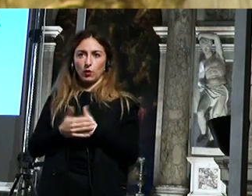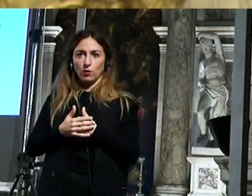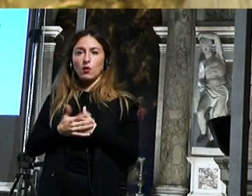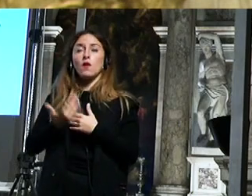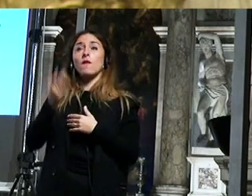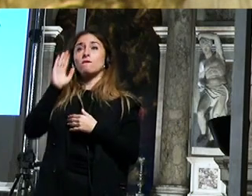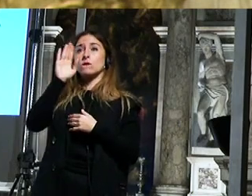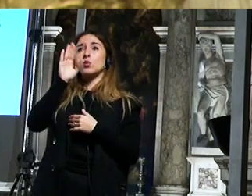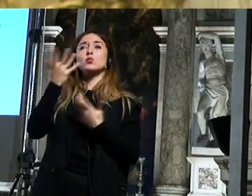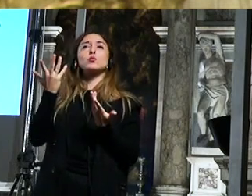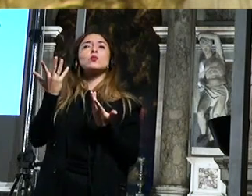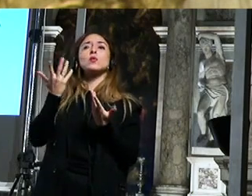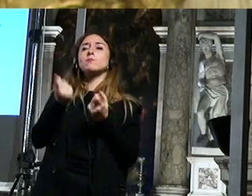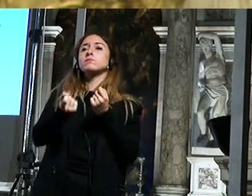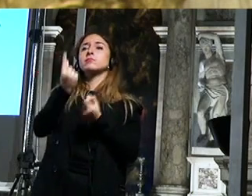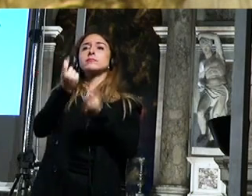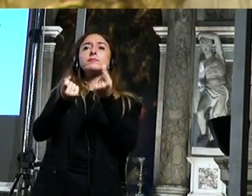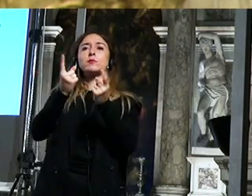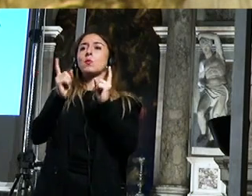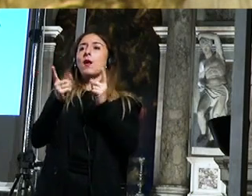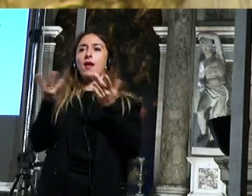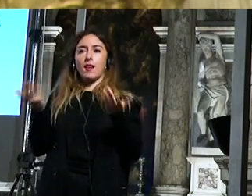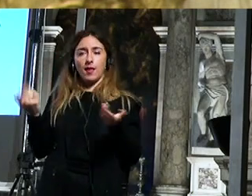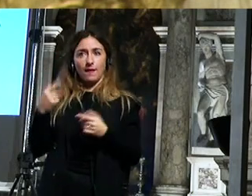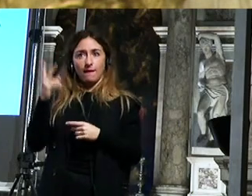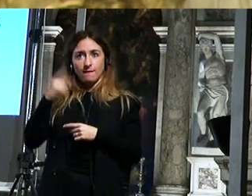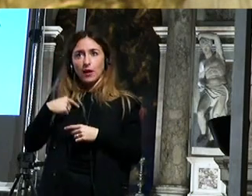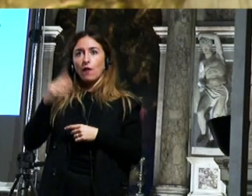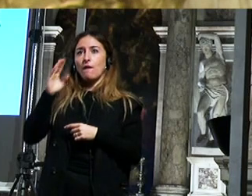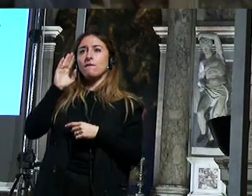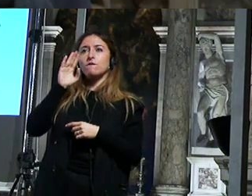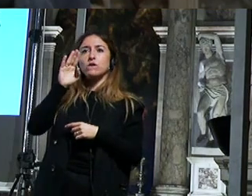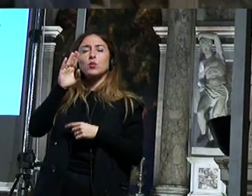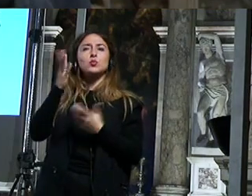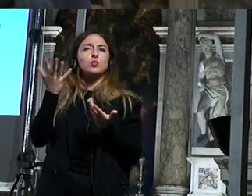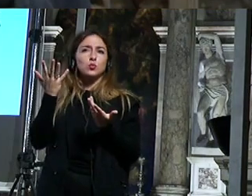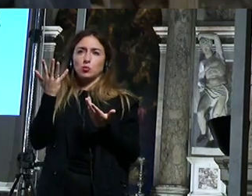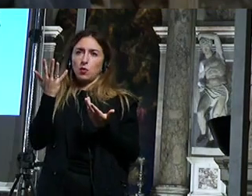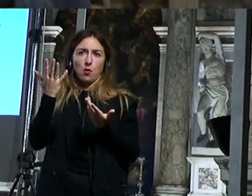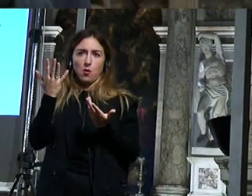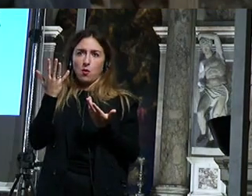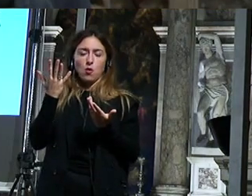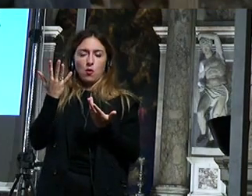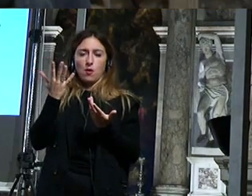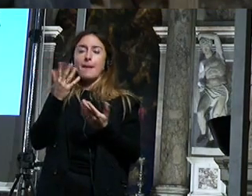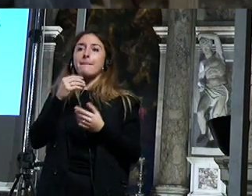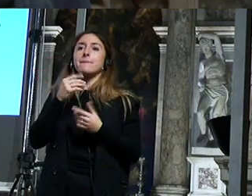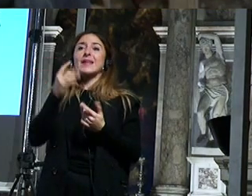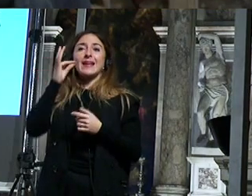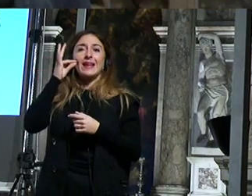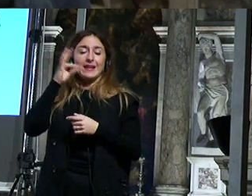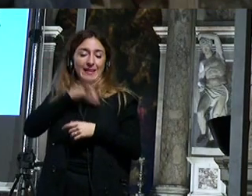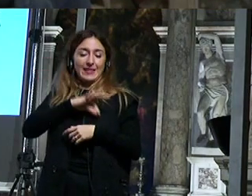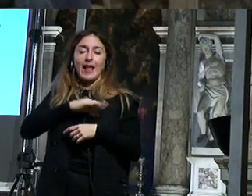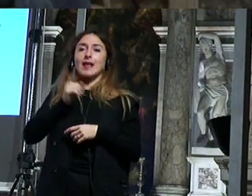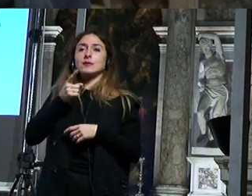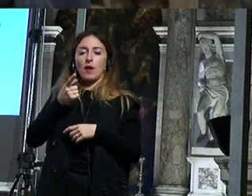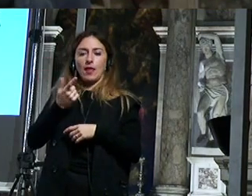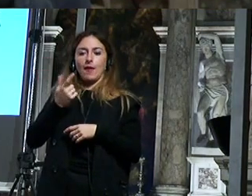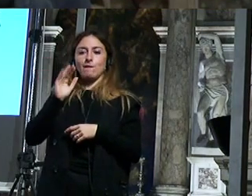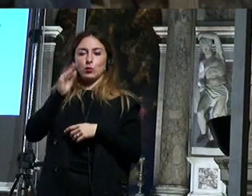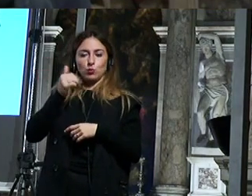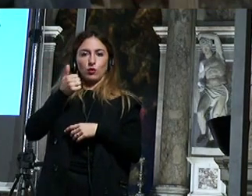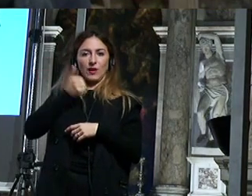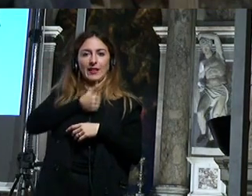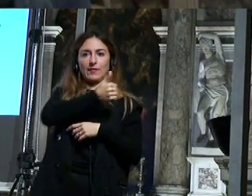in the future of our society as in the future of each person, the moment in which a person breaks